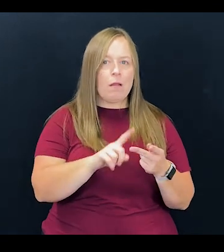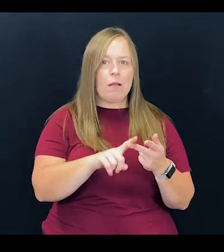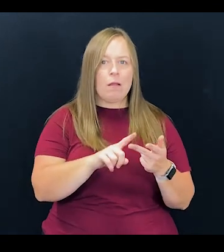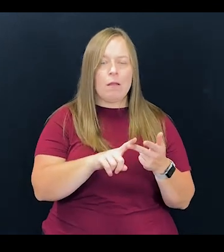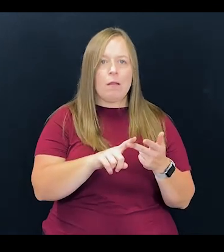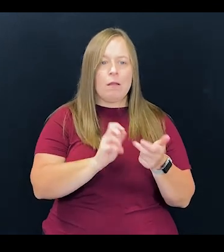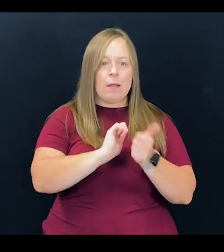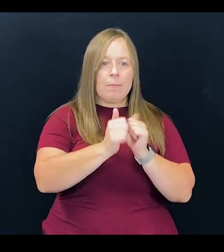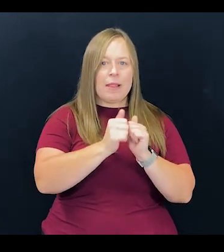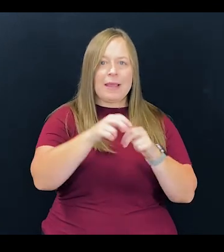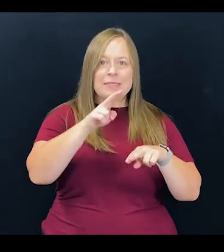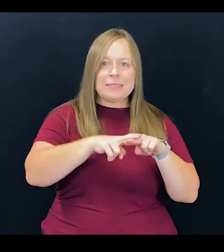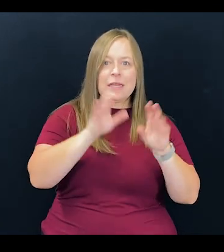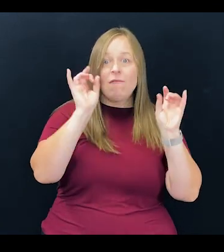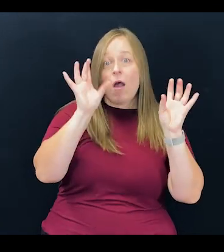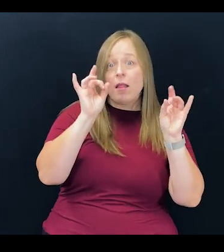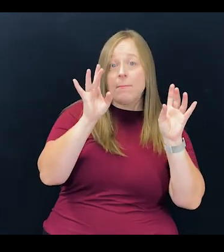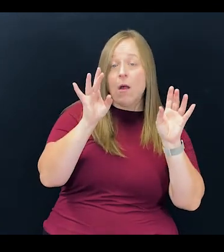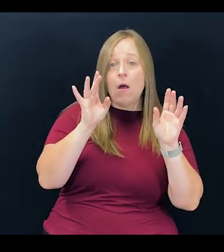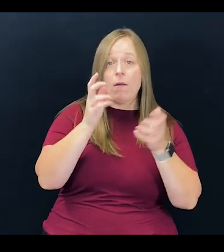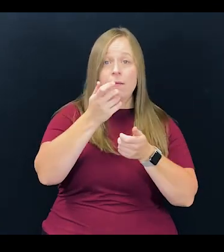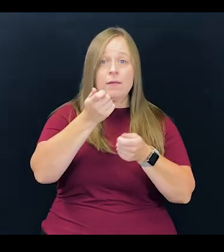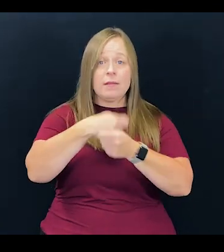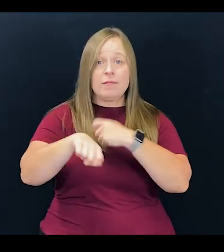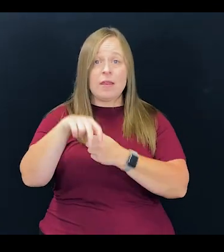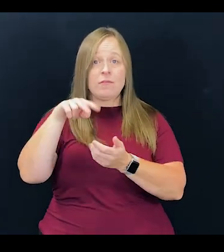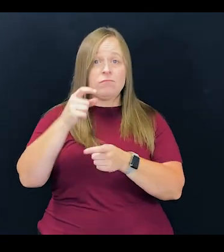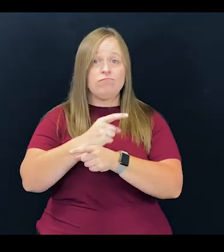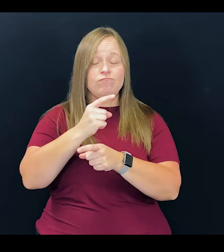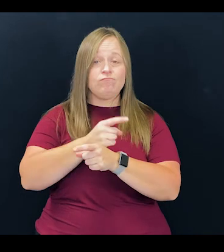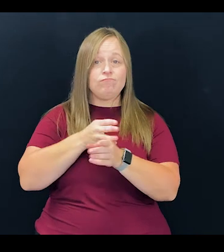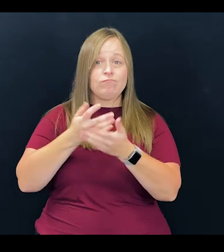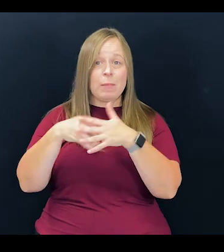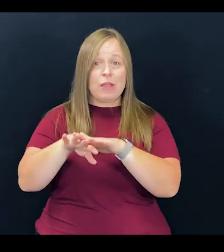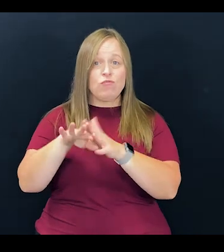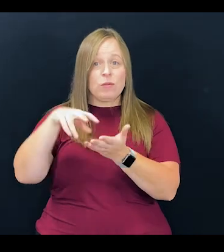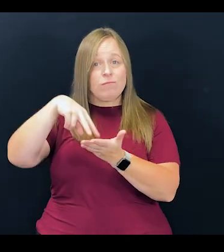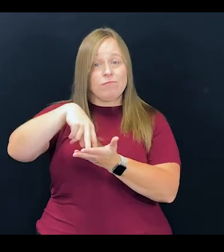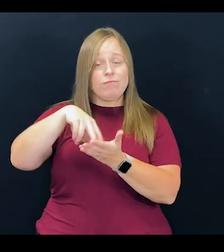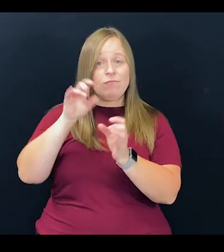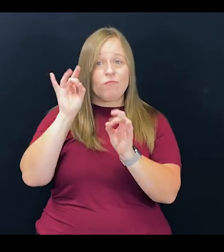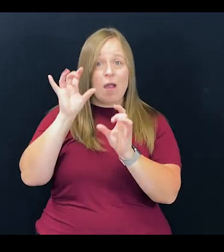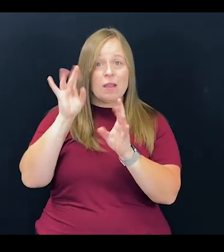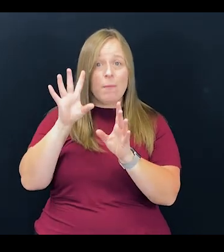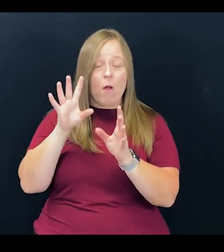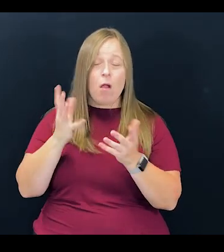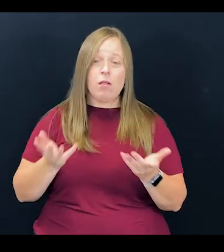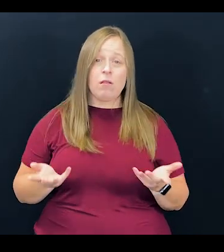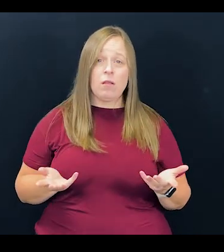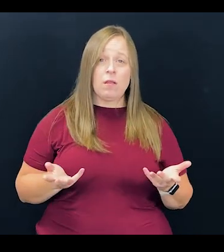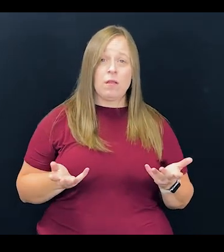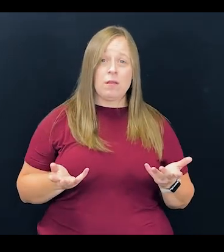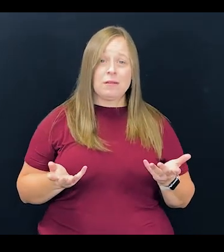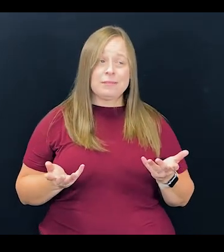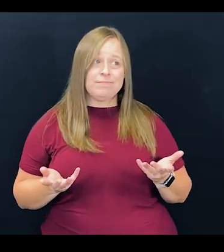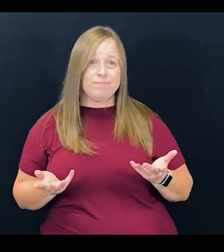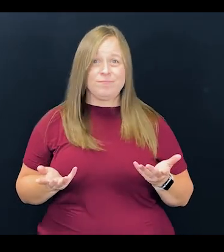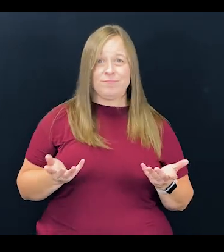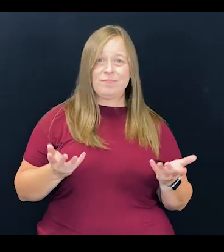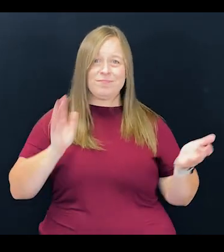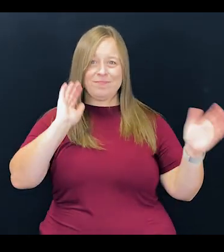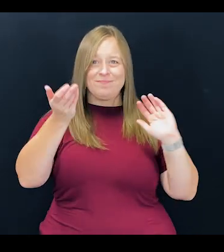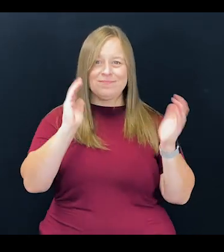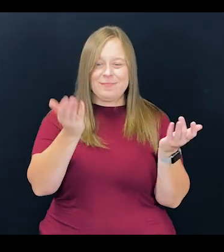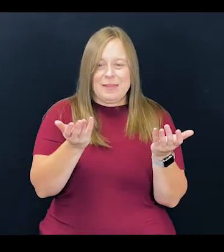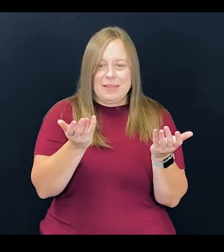eyesight, folks who have to play seated volleyball as opposed to, mainstream volleyball where you're standing and